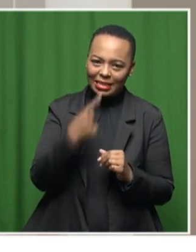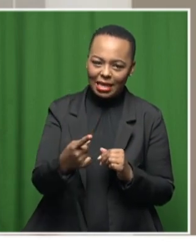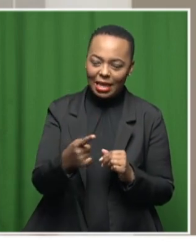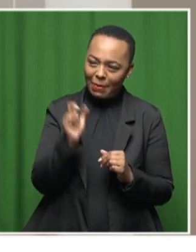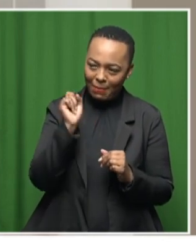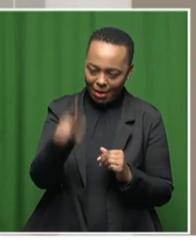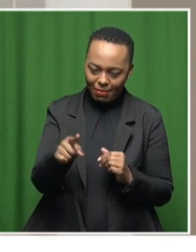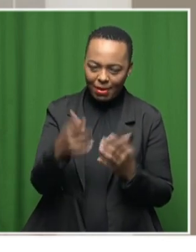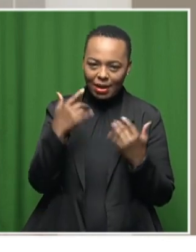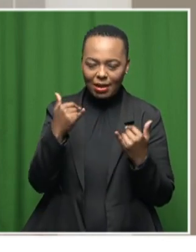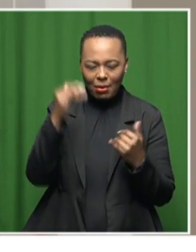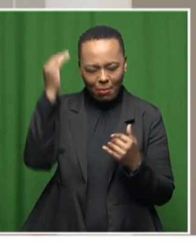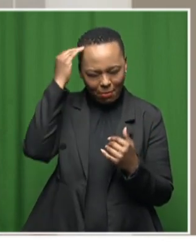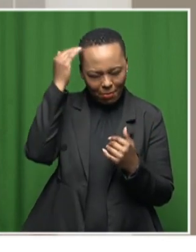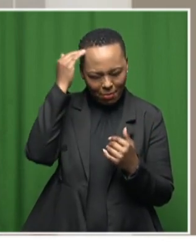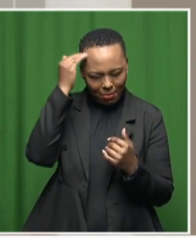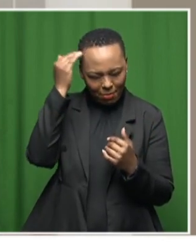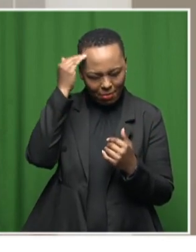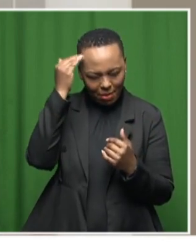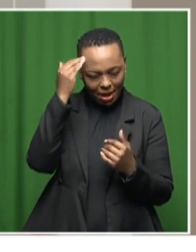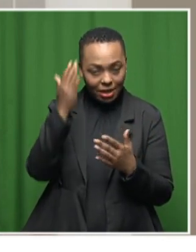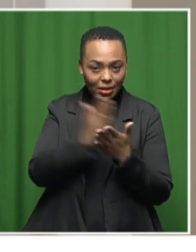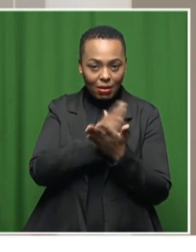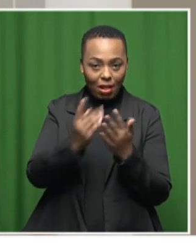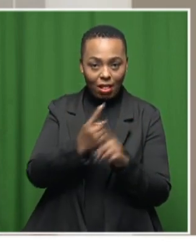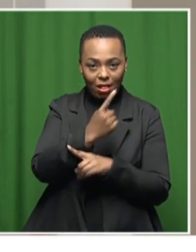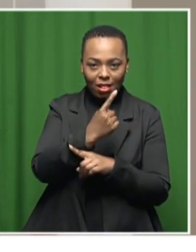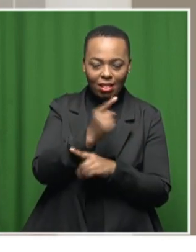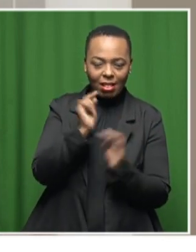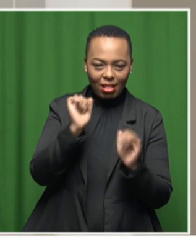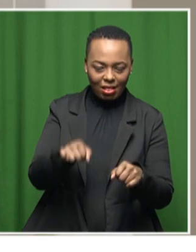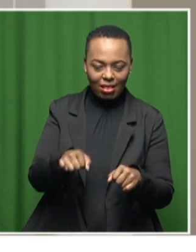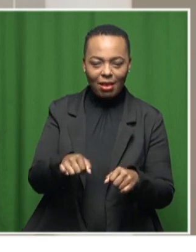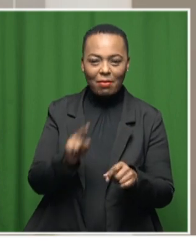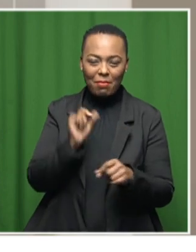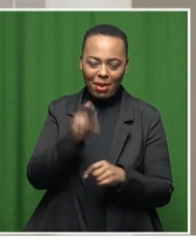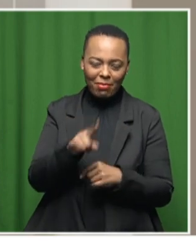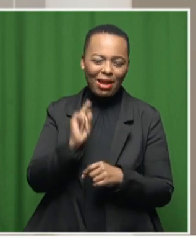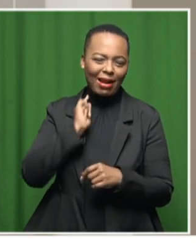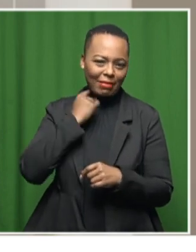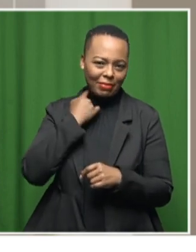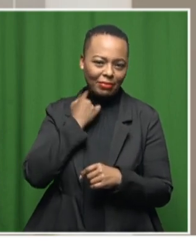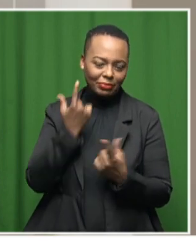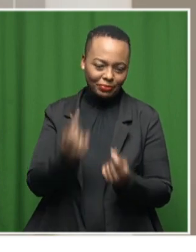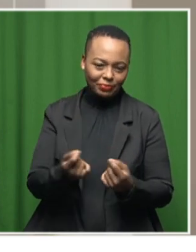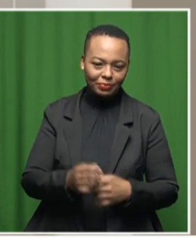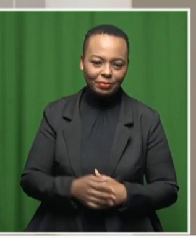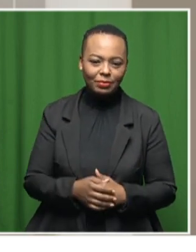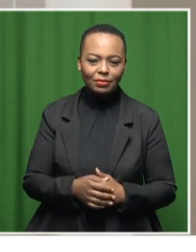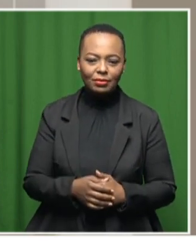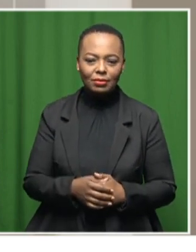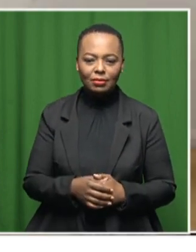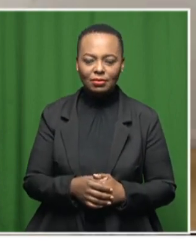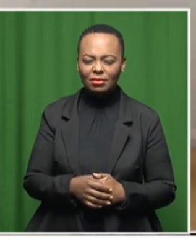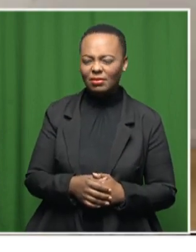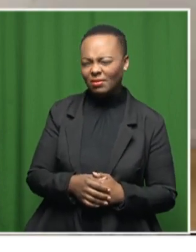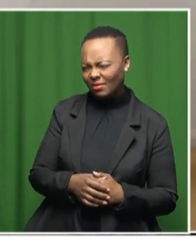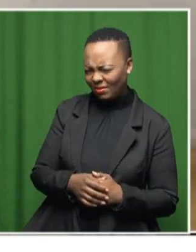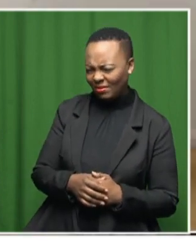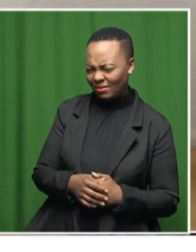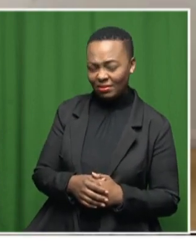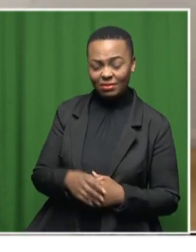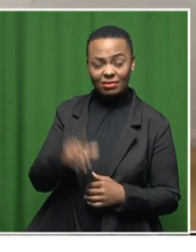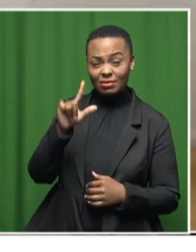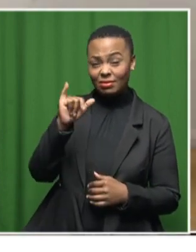my subconscious mind contradicting and going out of sync. And that is the tells we are looking at. Lizette, what if